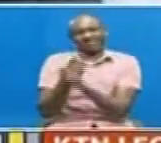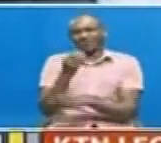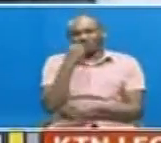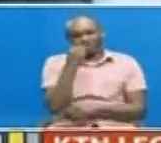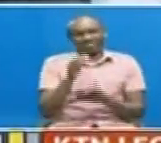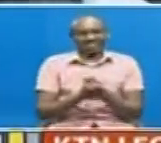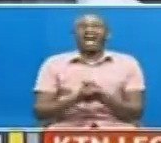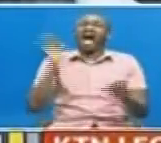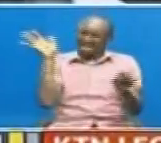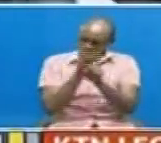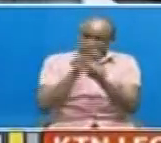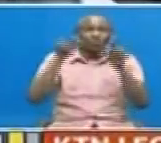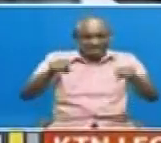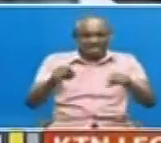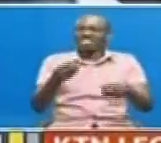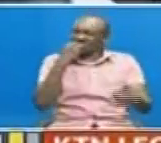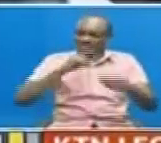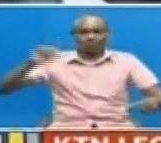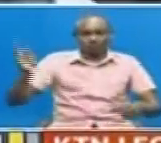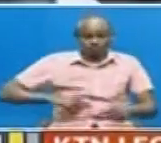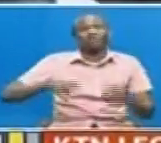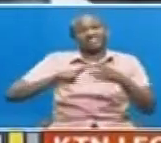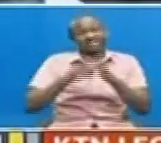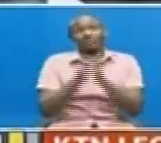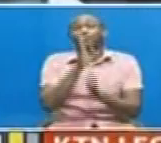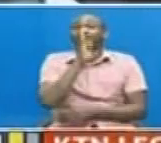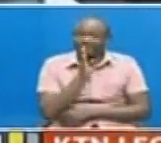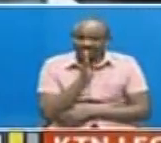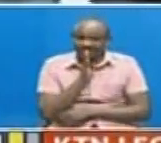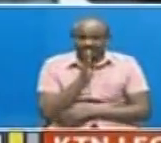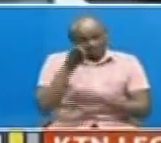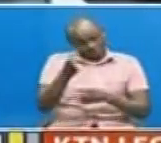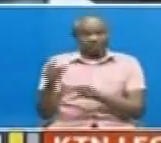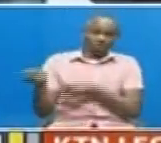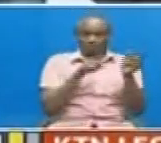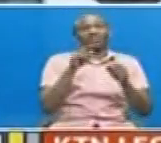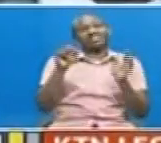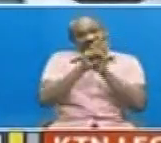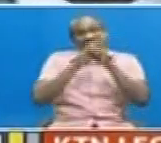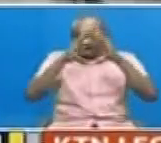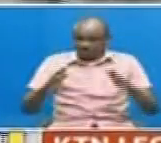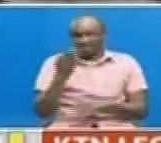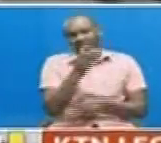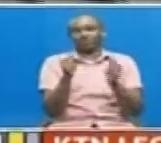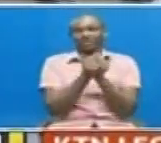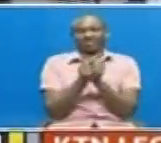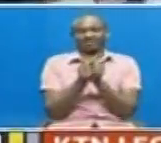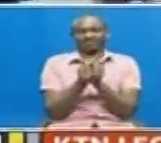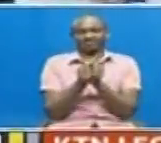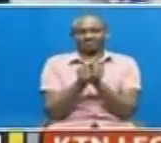They will be printed today. And we are starting at breakfast. Kwa hivyo za tuende State House, Ikulu,